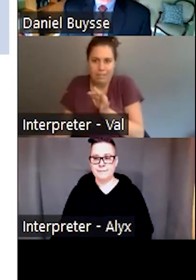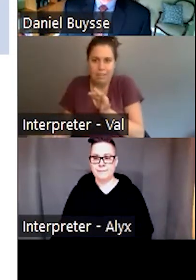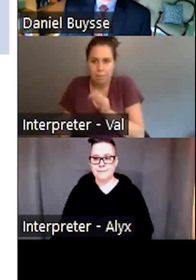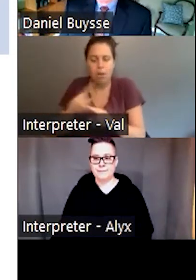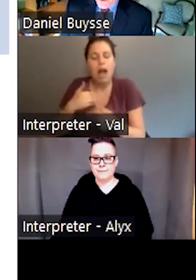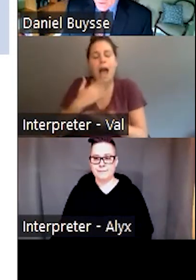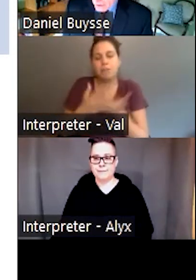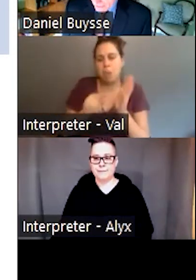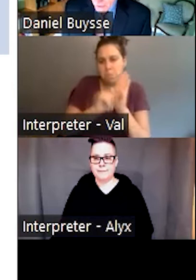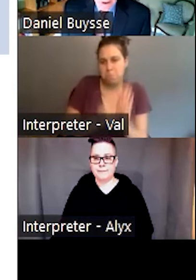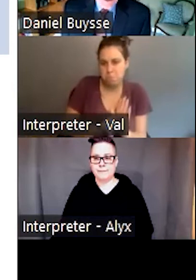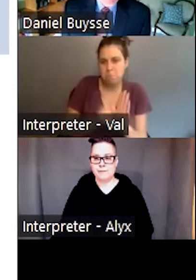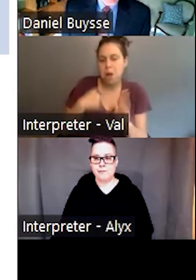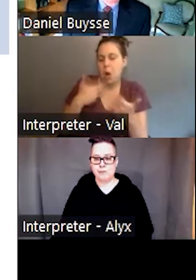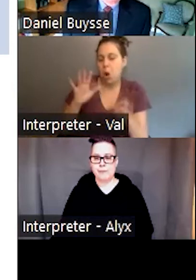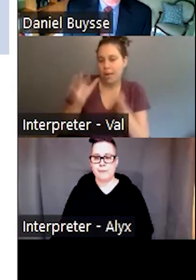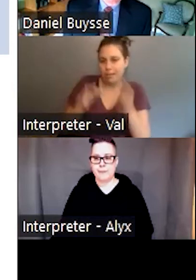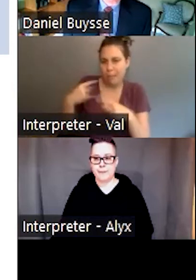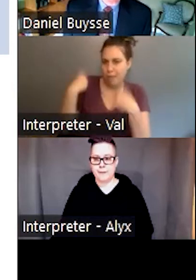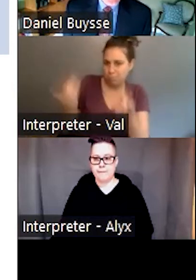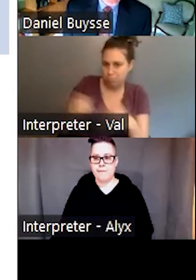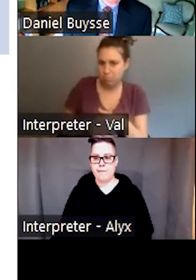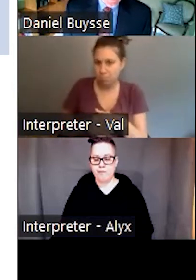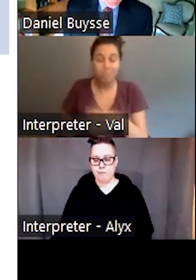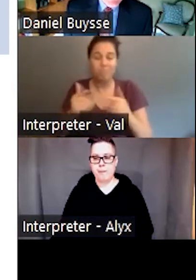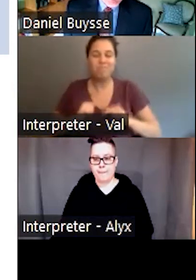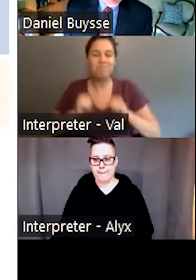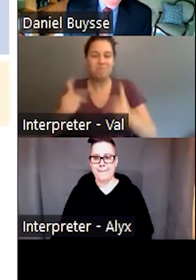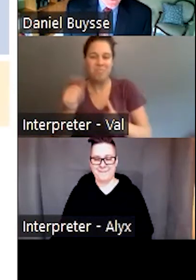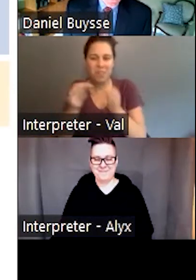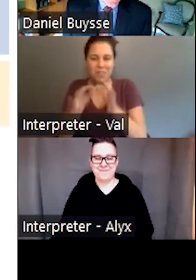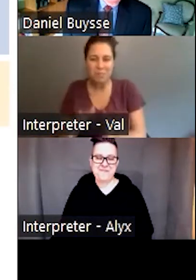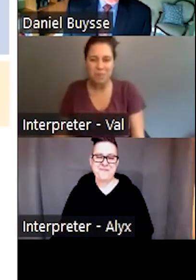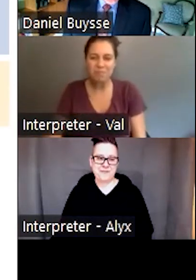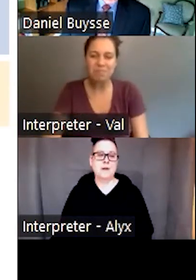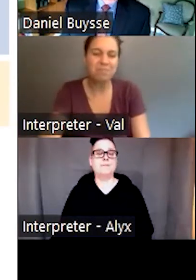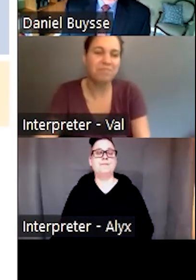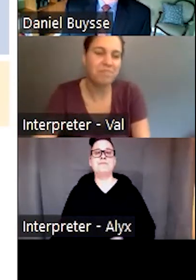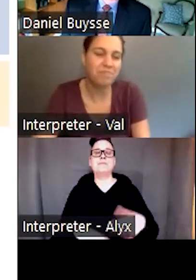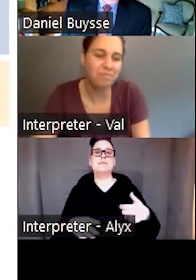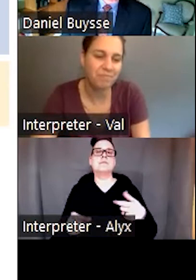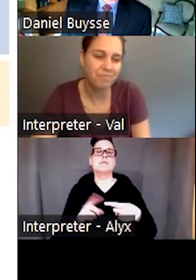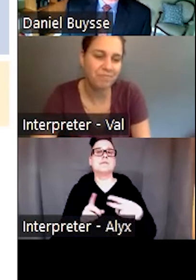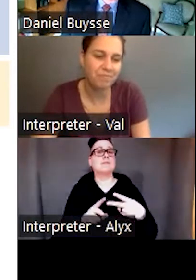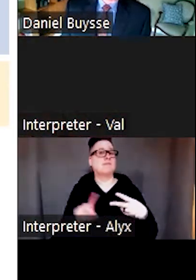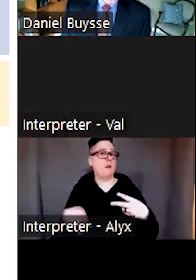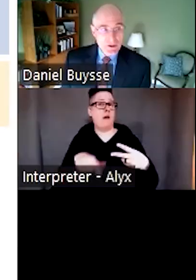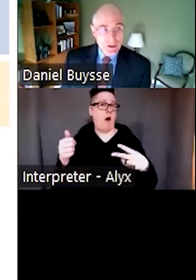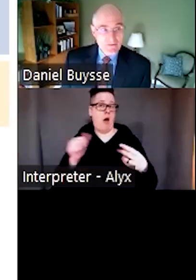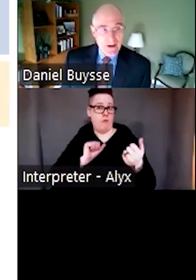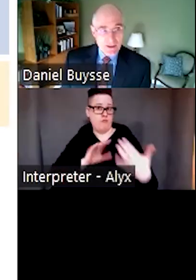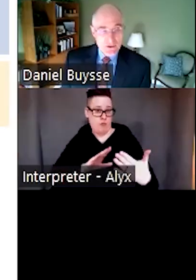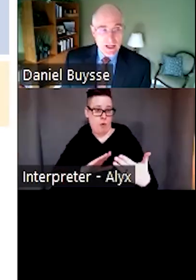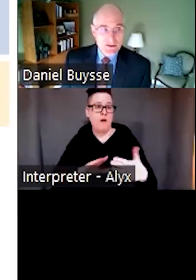weaknesses I have previously discussed. Another way of looking at this is to